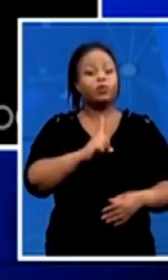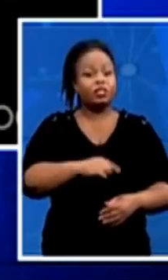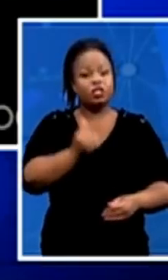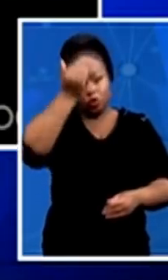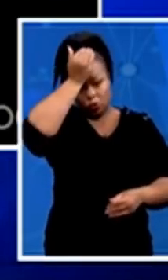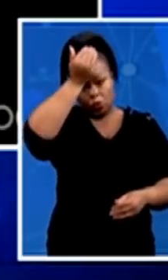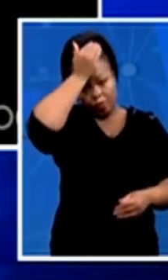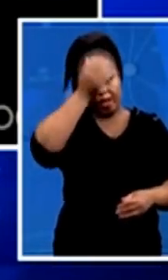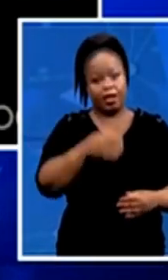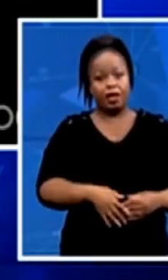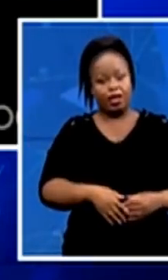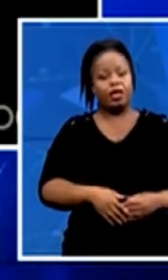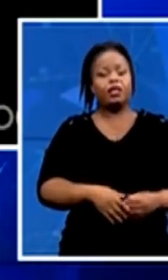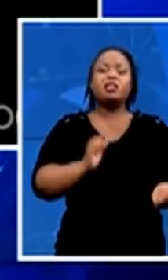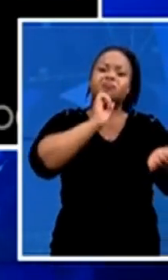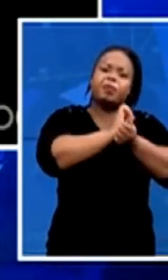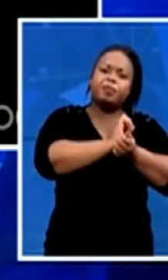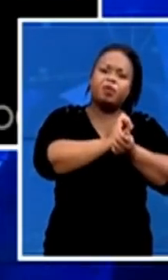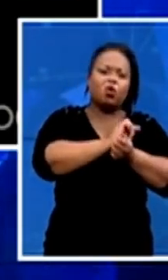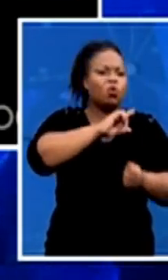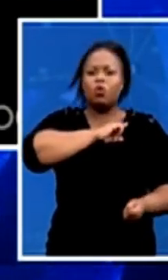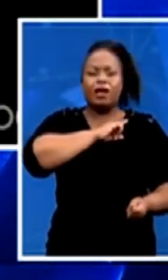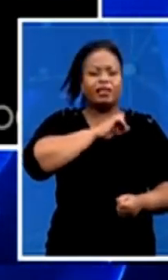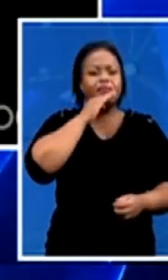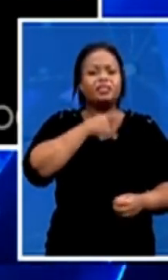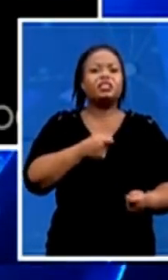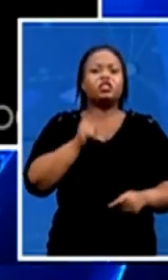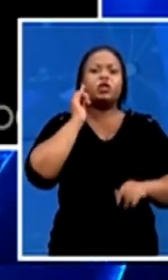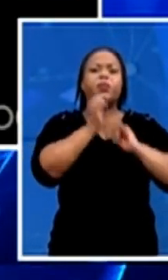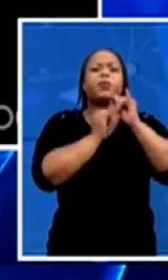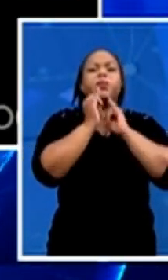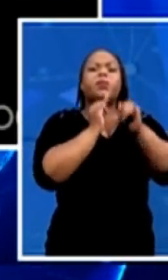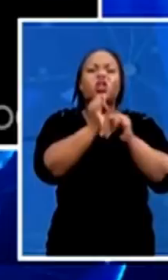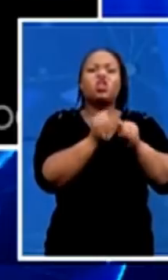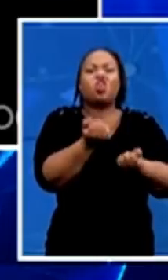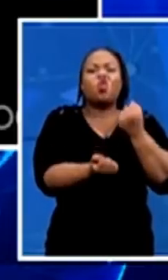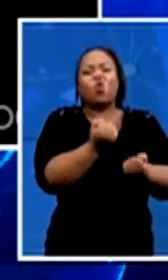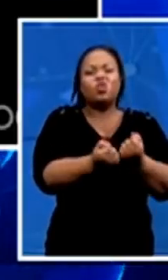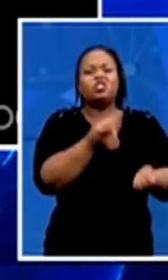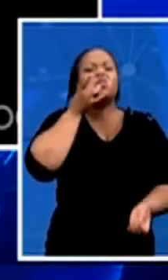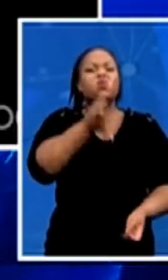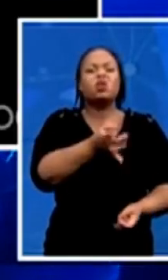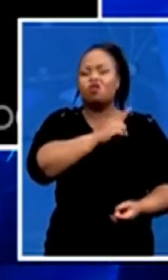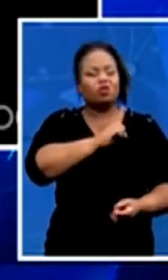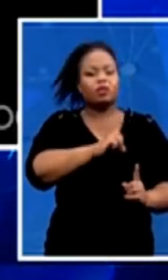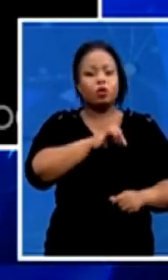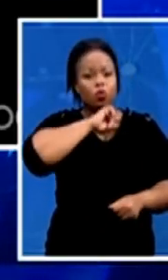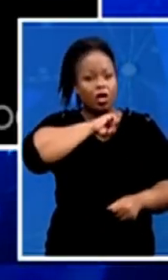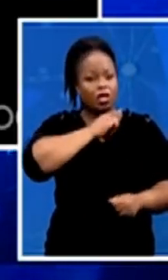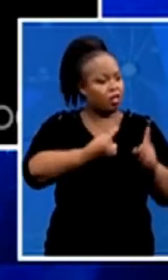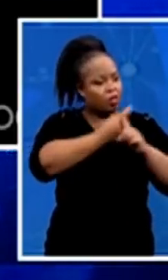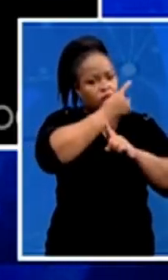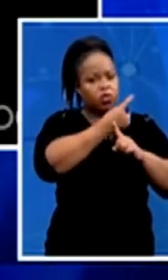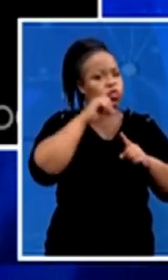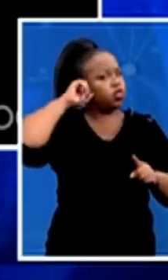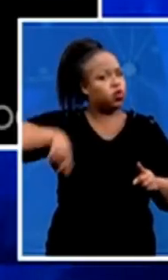for vilifying the judges of this court or the court itself. He was convicted of contempt of court because he disobeyed an order